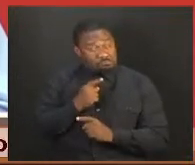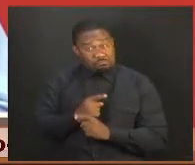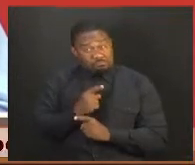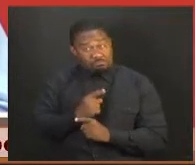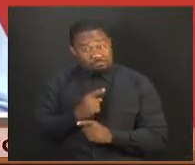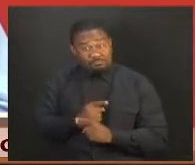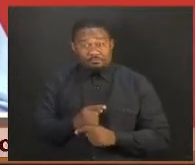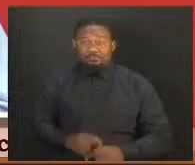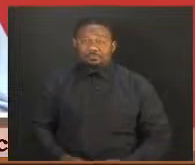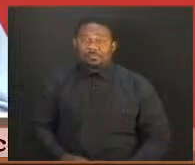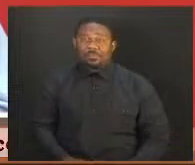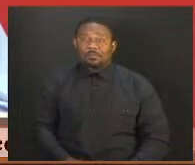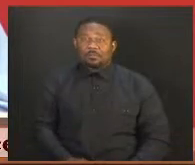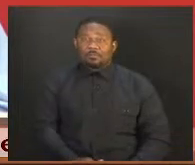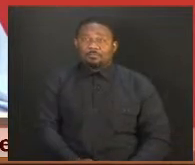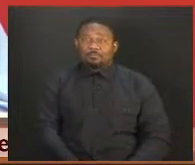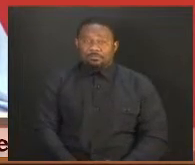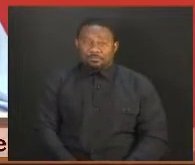designation.